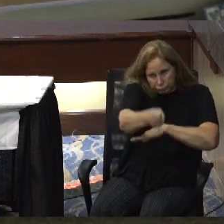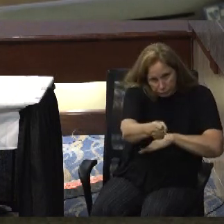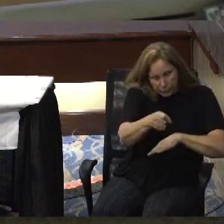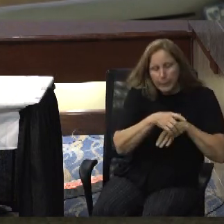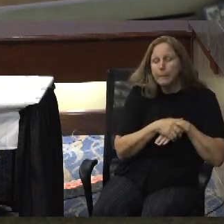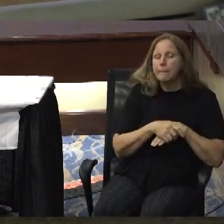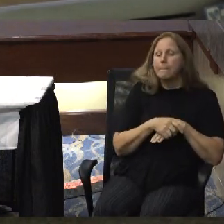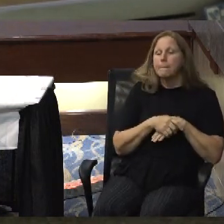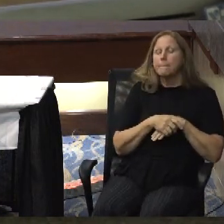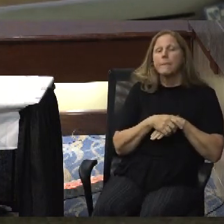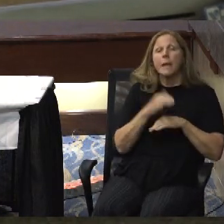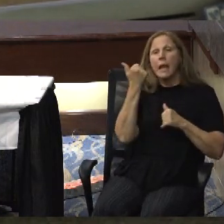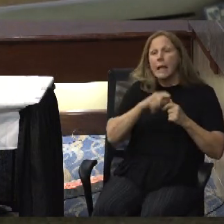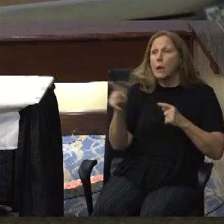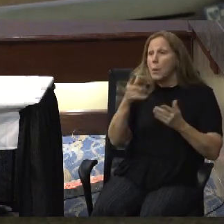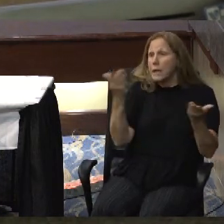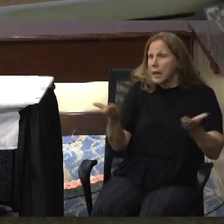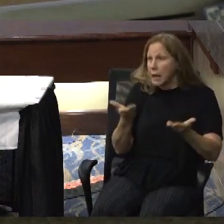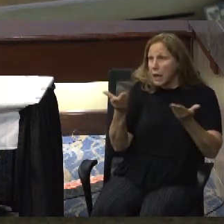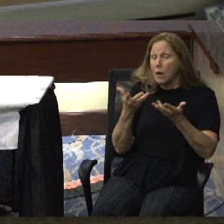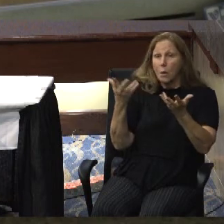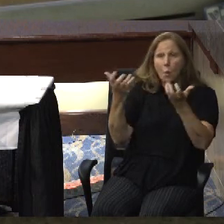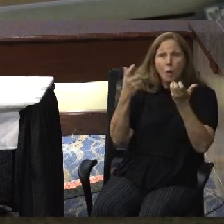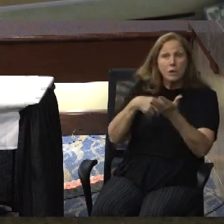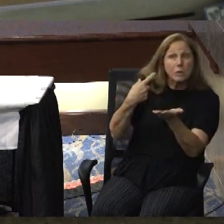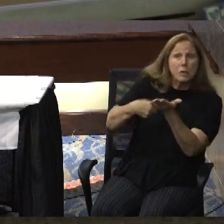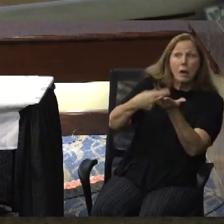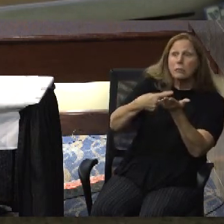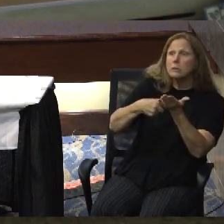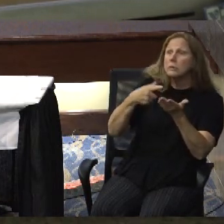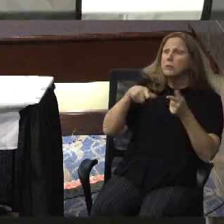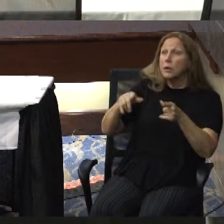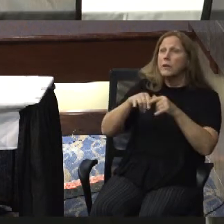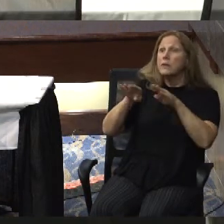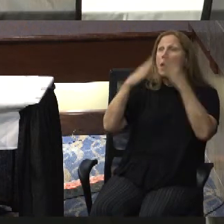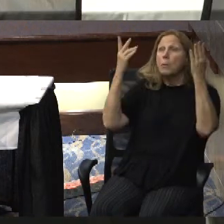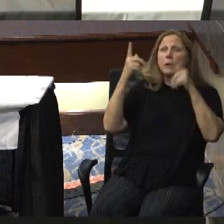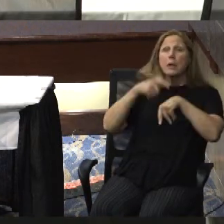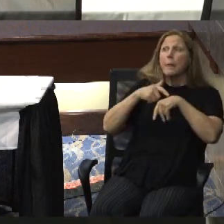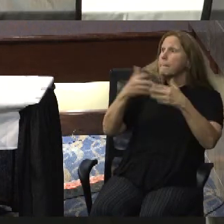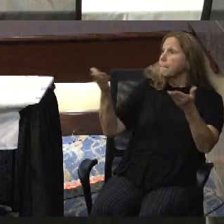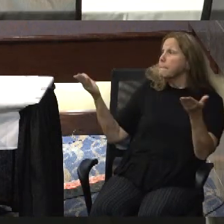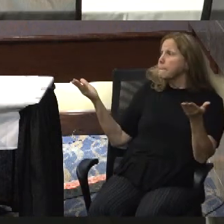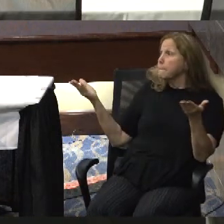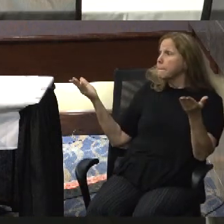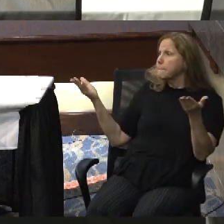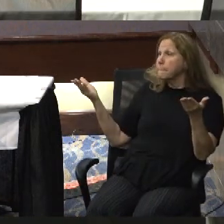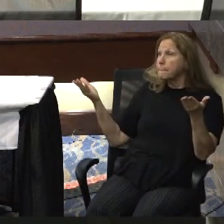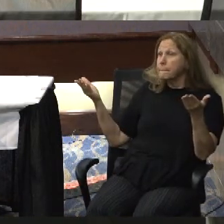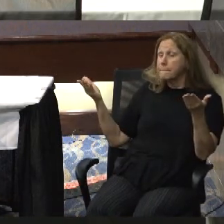you. Is there anyone present who would like to speak during the hearing of visitors?